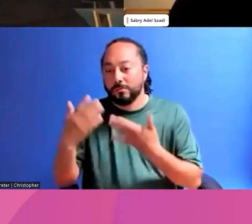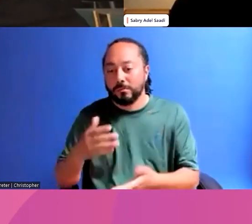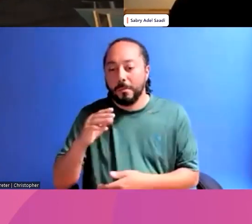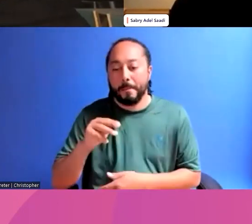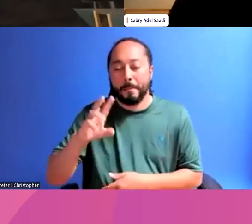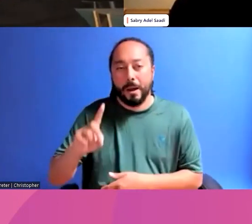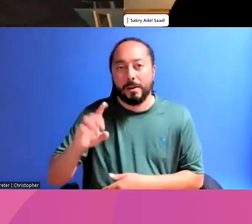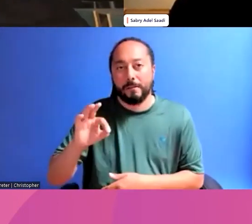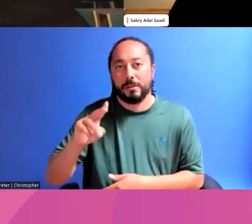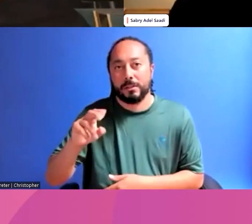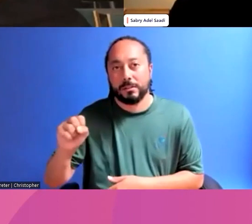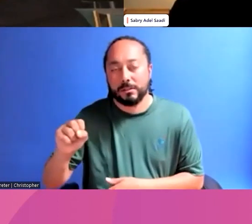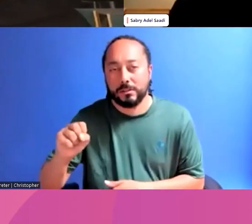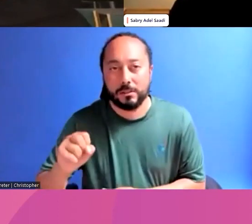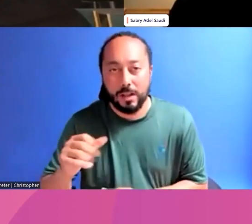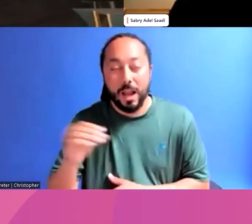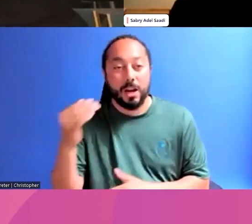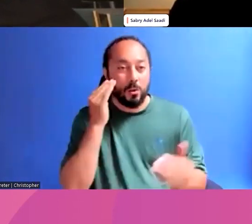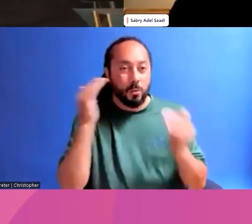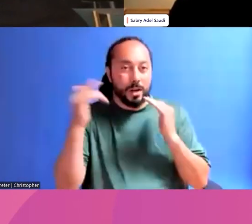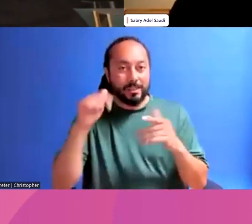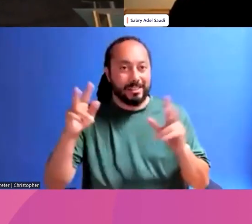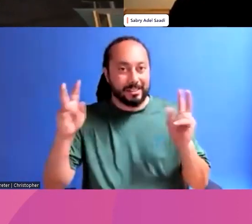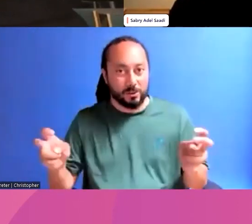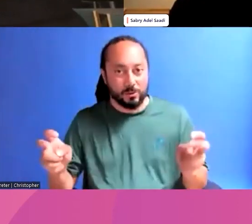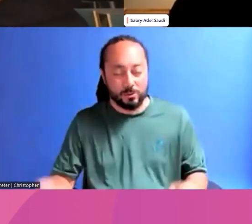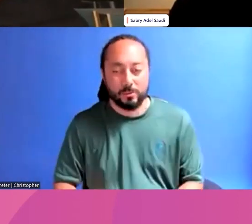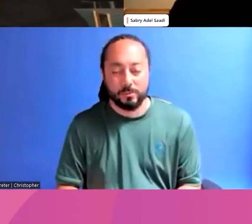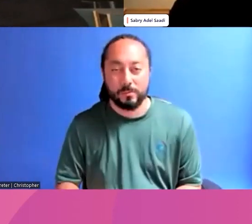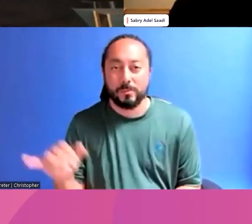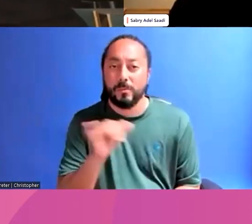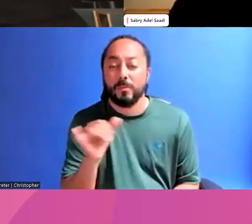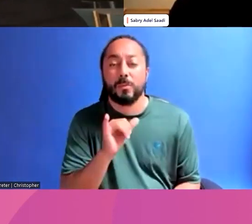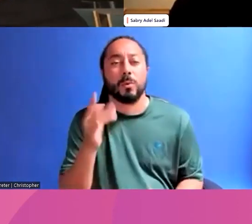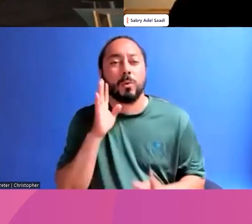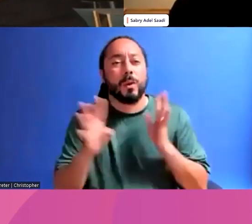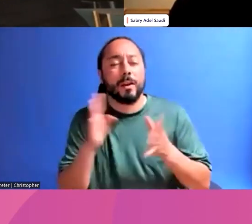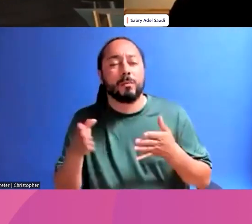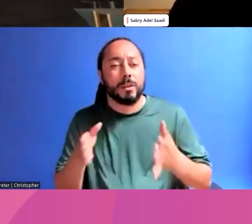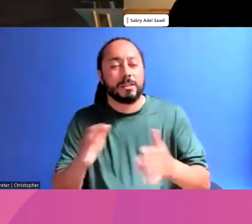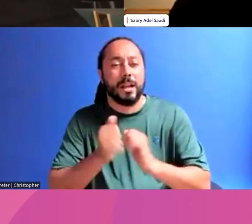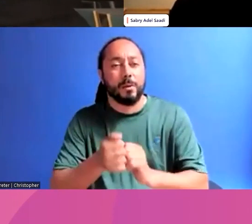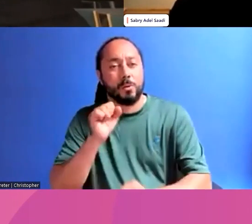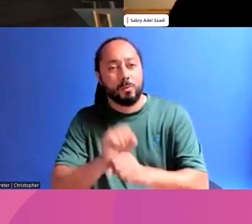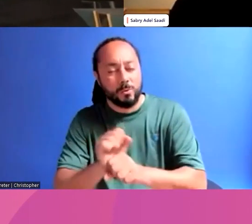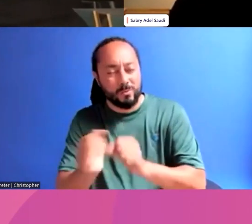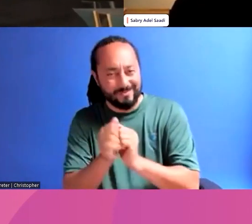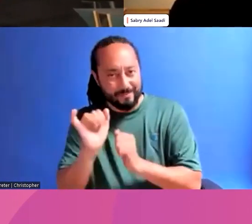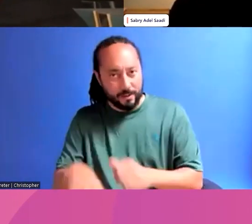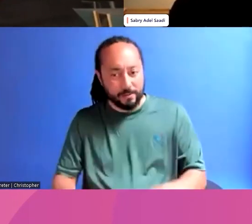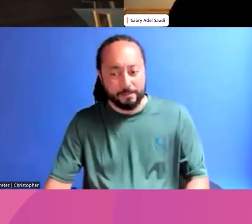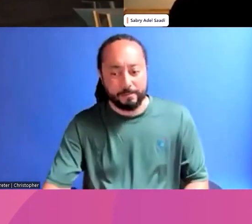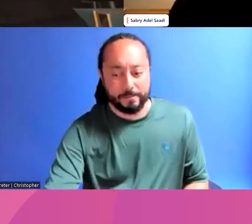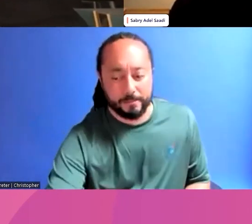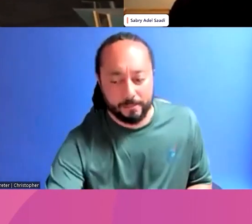of like an awareness of these issues, but also what are the creative ways that we can work around that? And so I guess